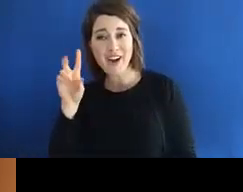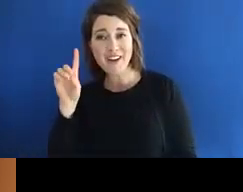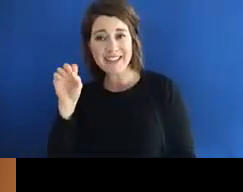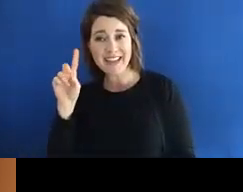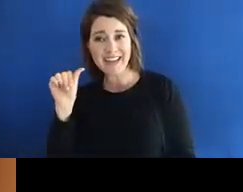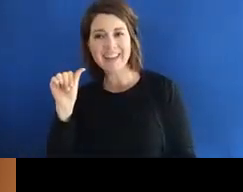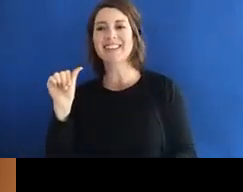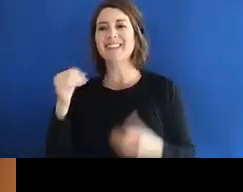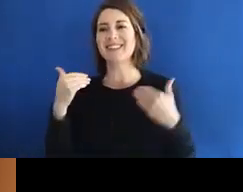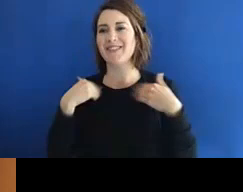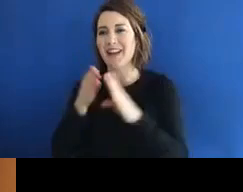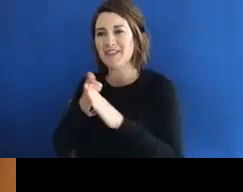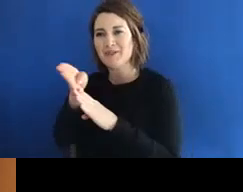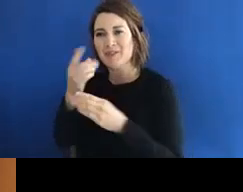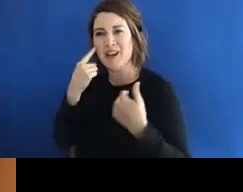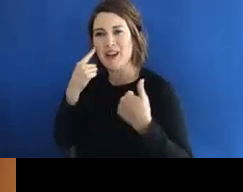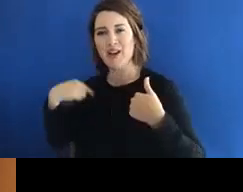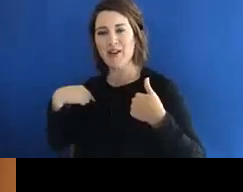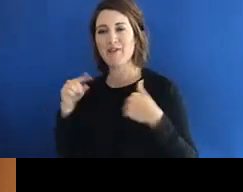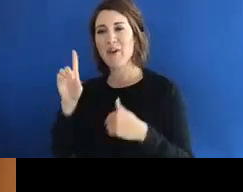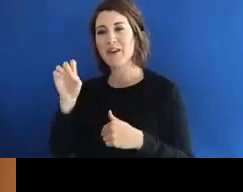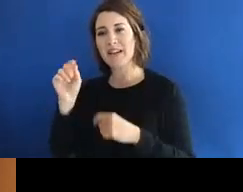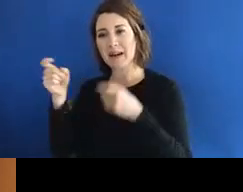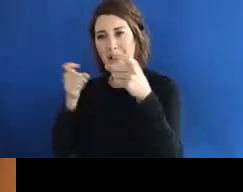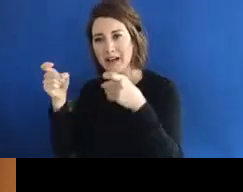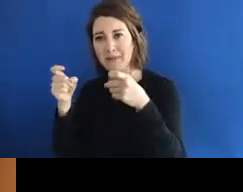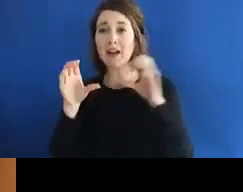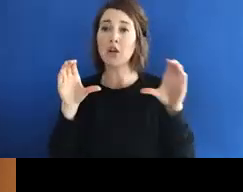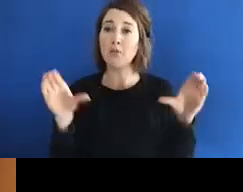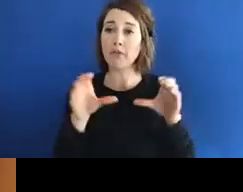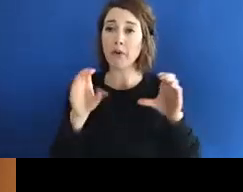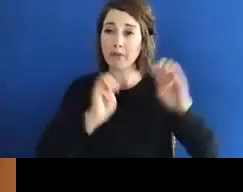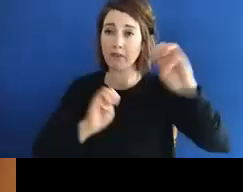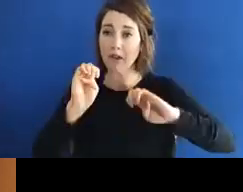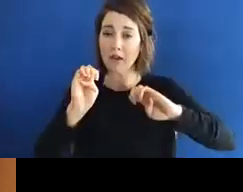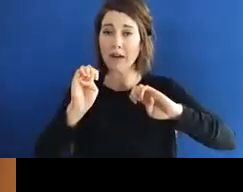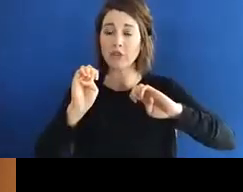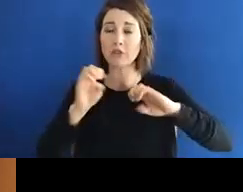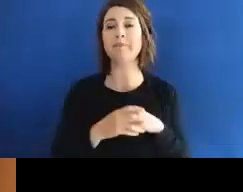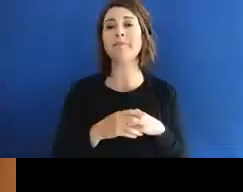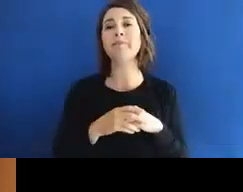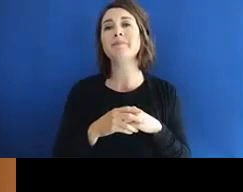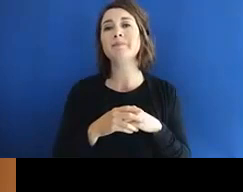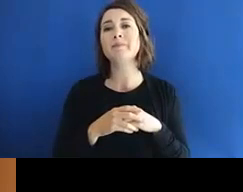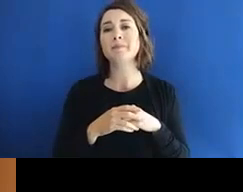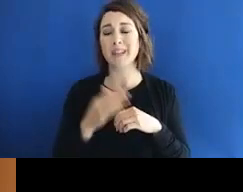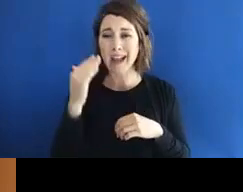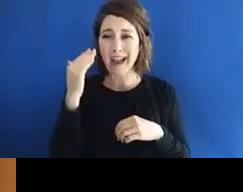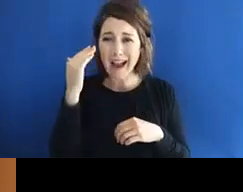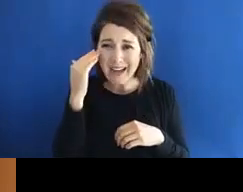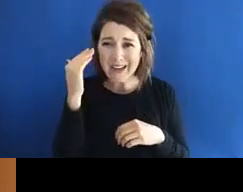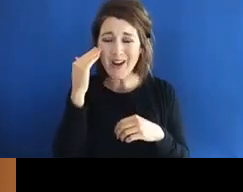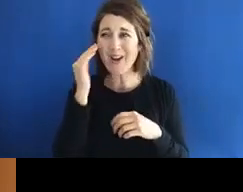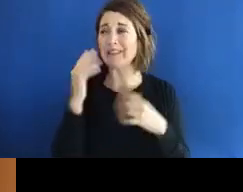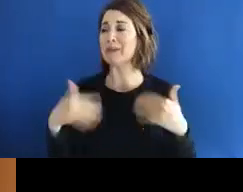management, performance measures, and program evaluation. There's a topic for everyone, and I know there has been a lot of hard work to pull together